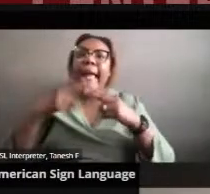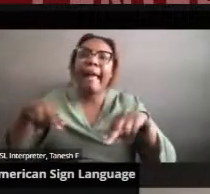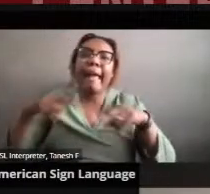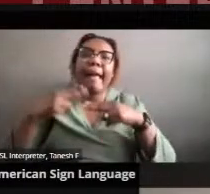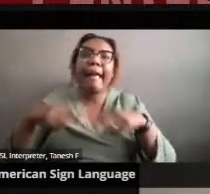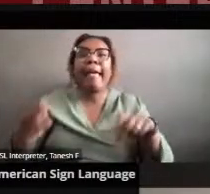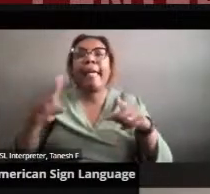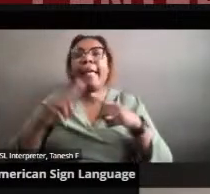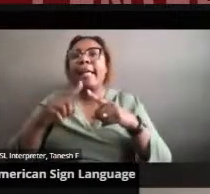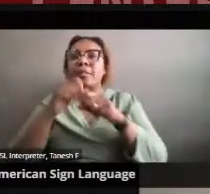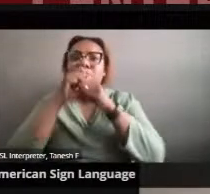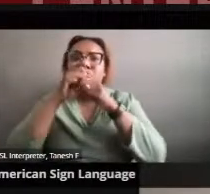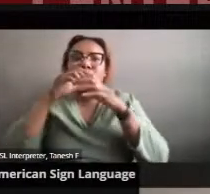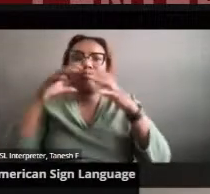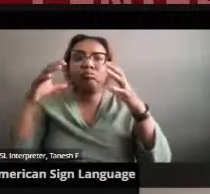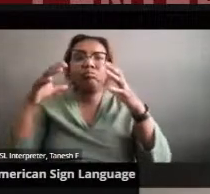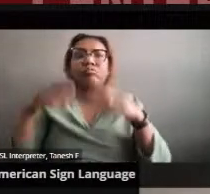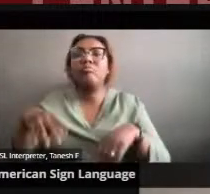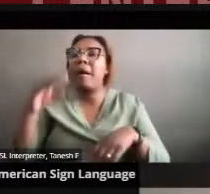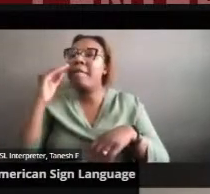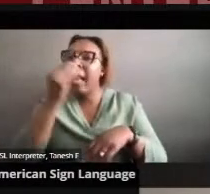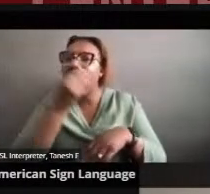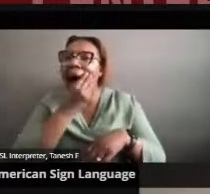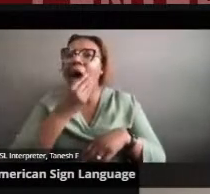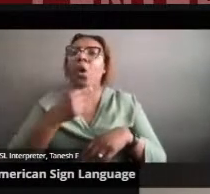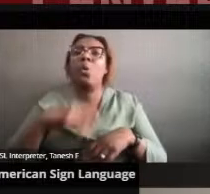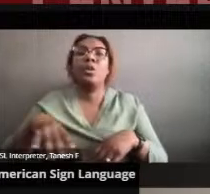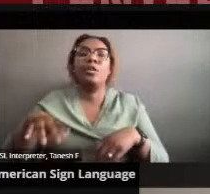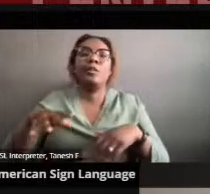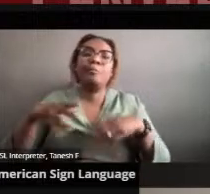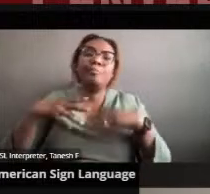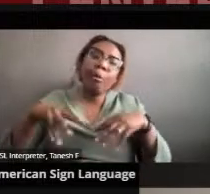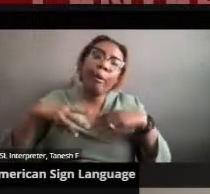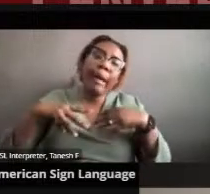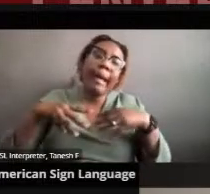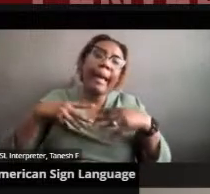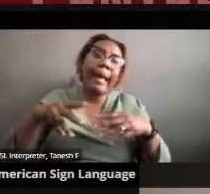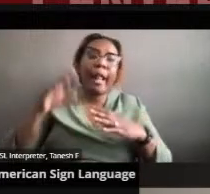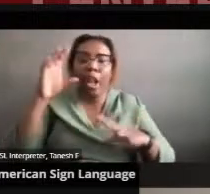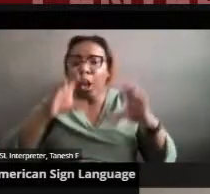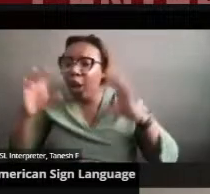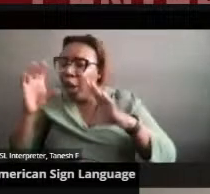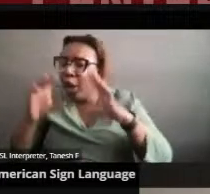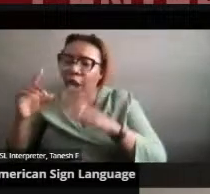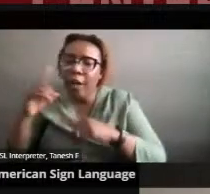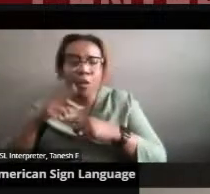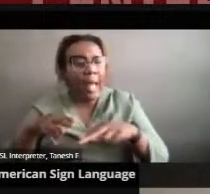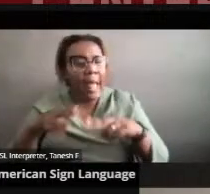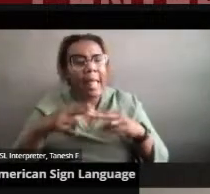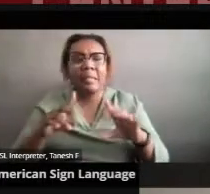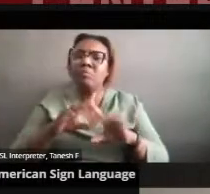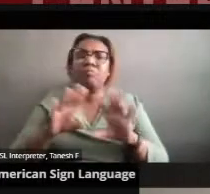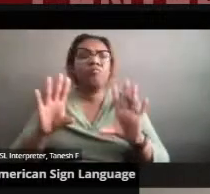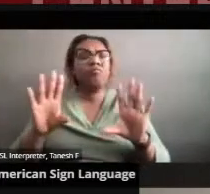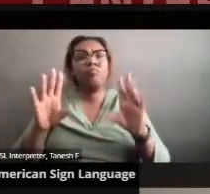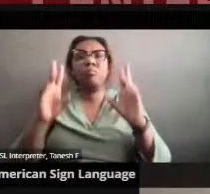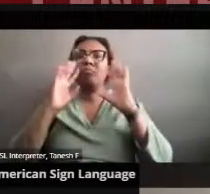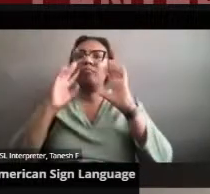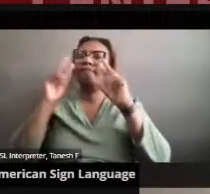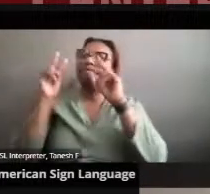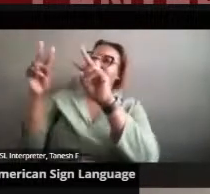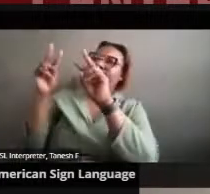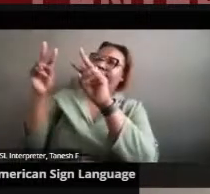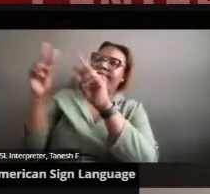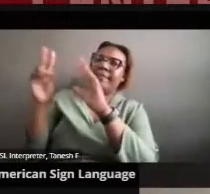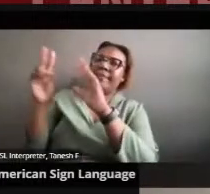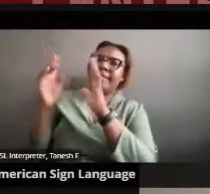our parades, but we will keep our eyes out for Jesus. For whenever